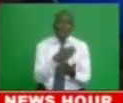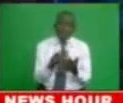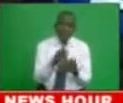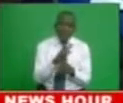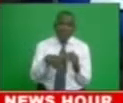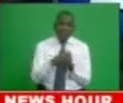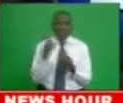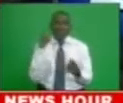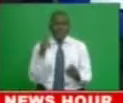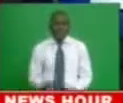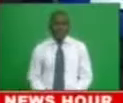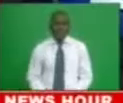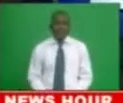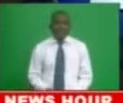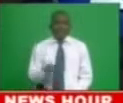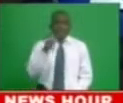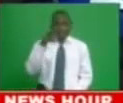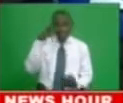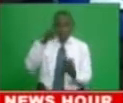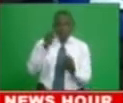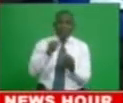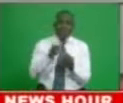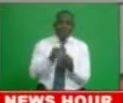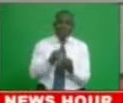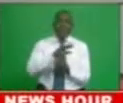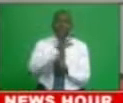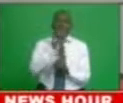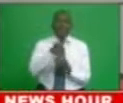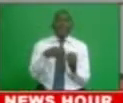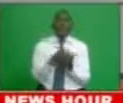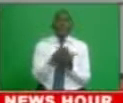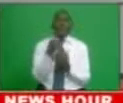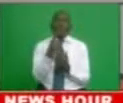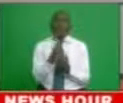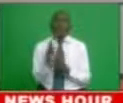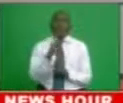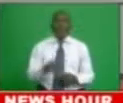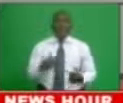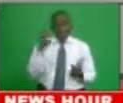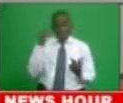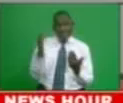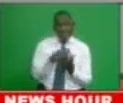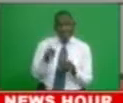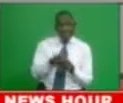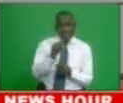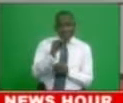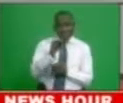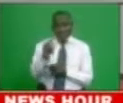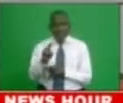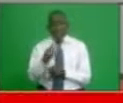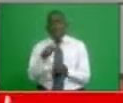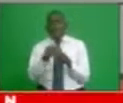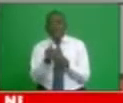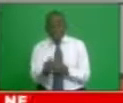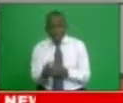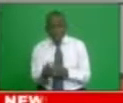everybody listen. Africa. It's where I wanna be. Life will be easy as A, B, C, D. But the leaders, them